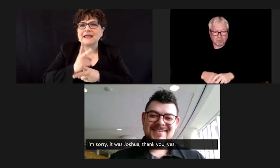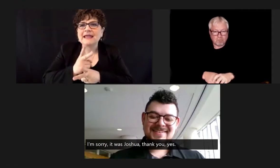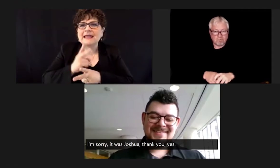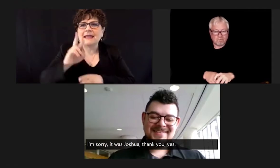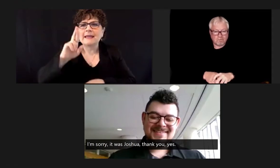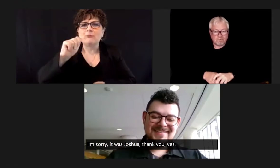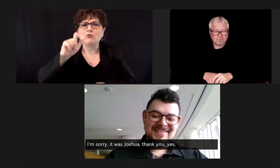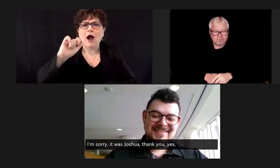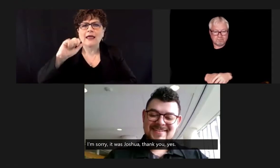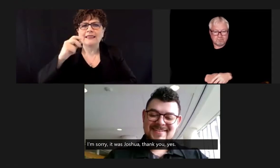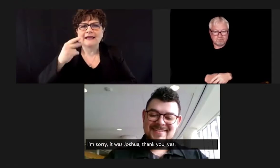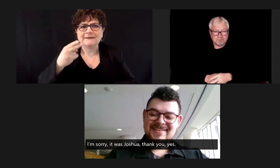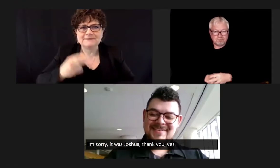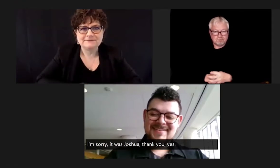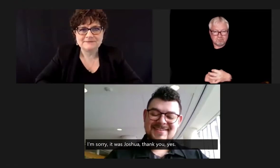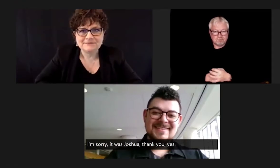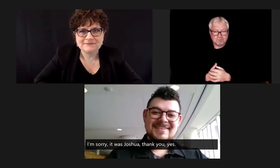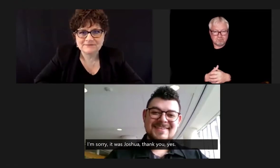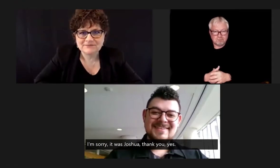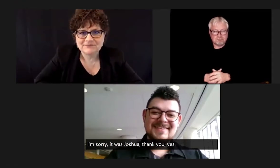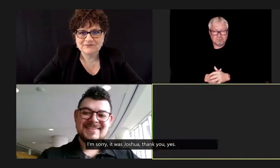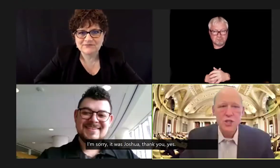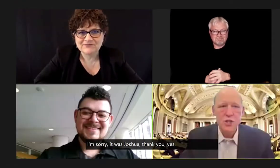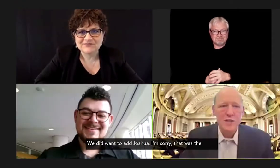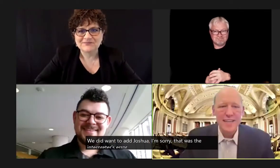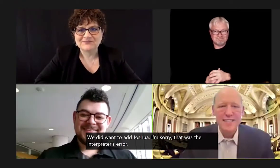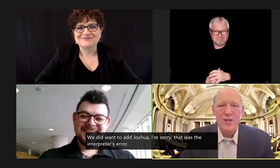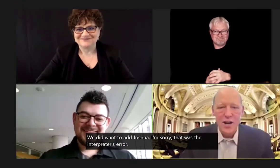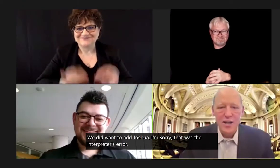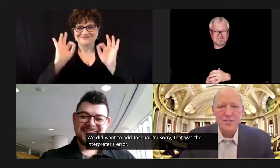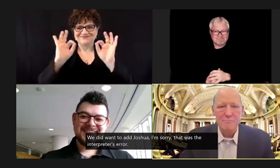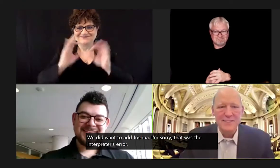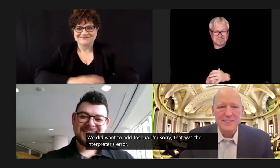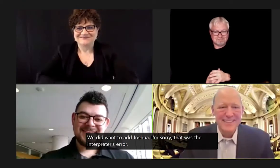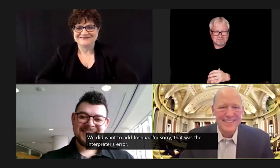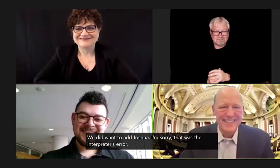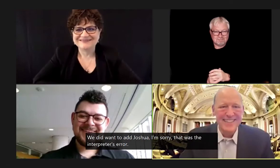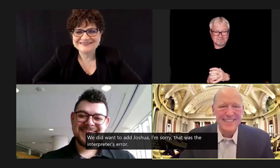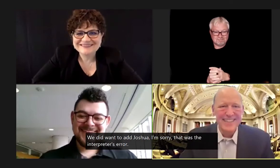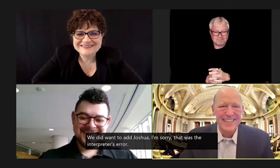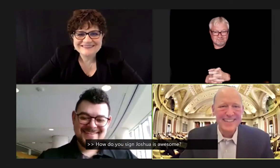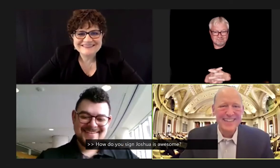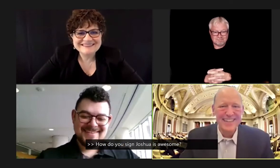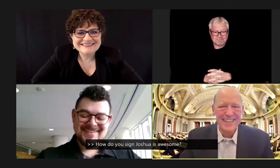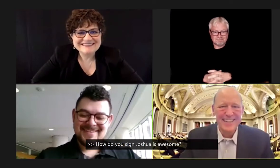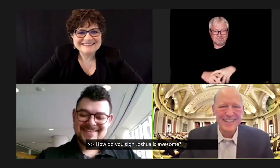error. How do you sign and Joshua is awesome?